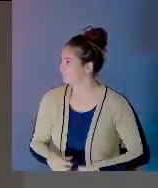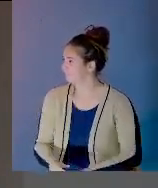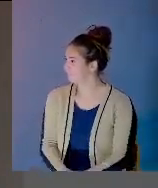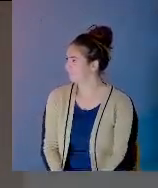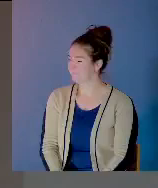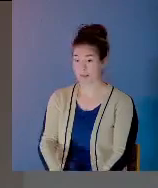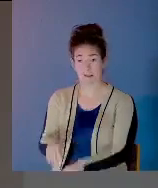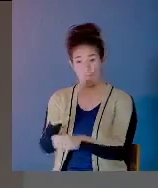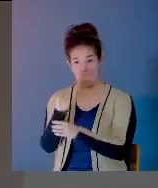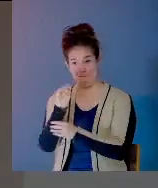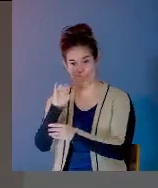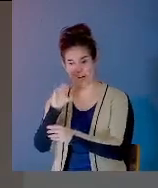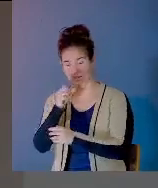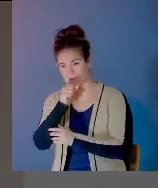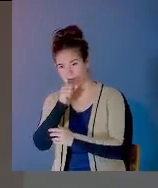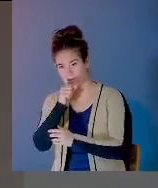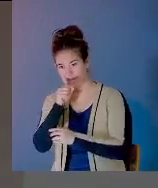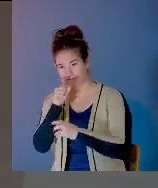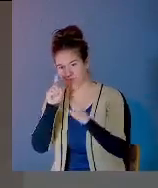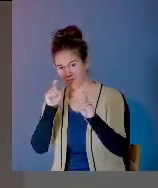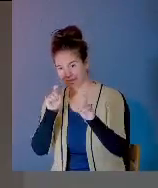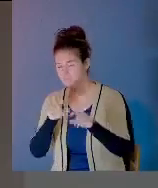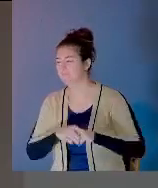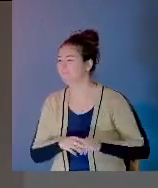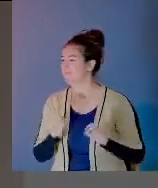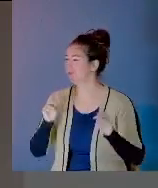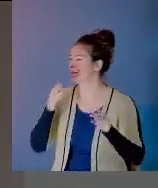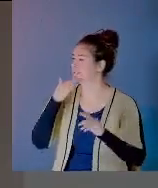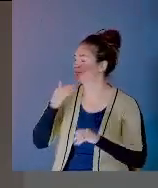Mic check this? Yeah, we're good. Thanks, David.